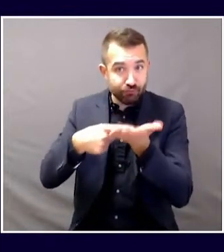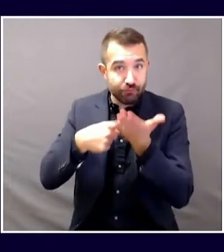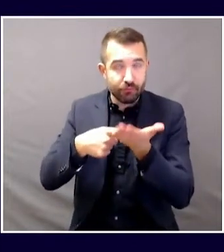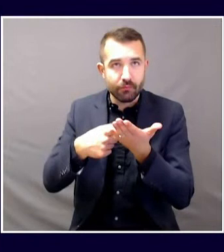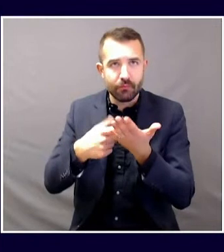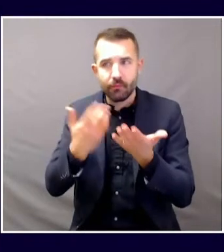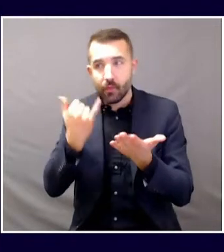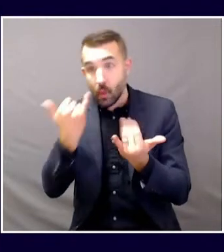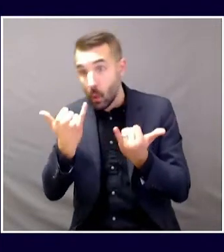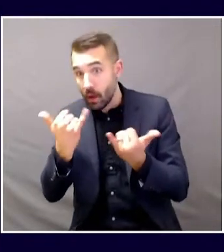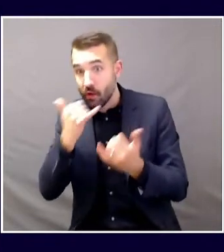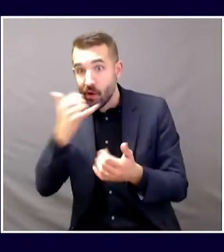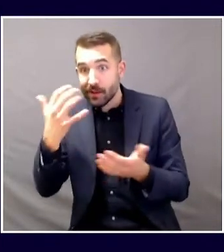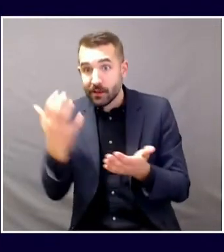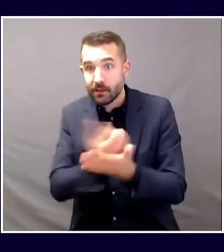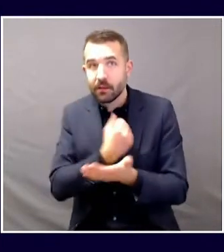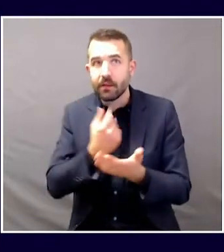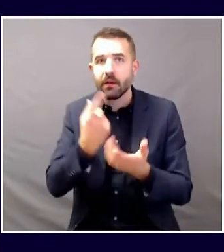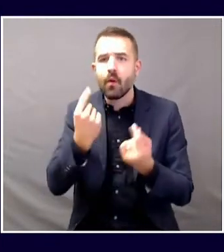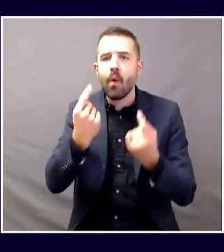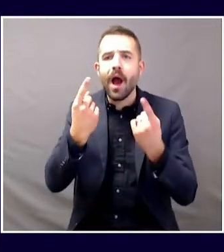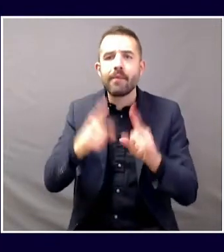than waiting until they've gotten sick.